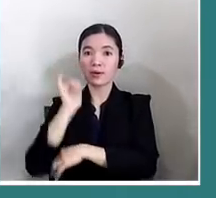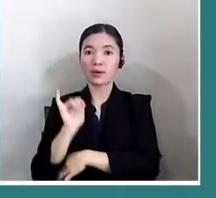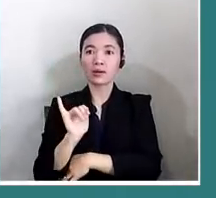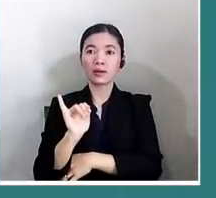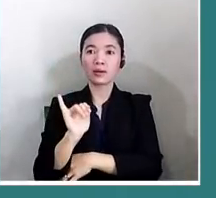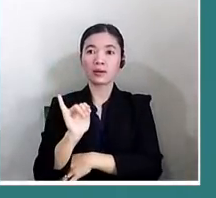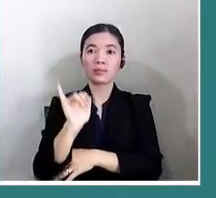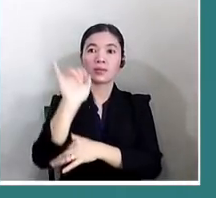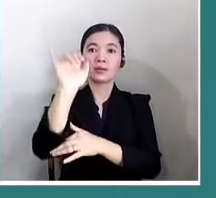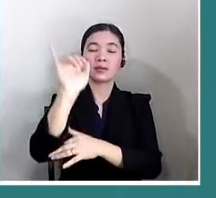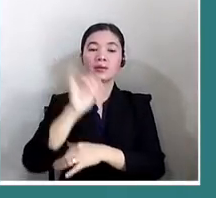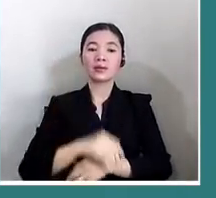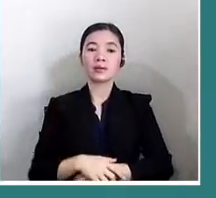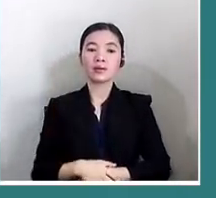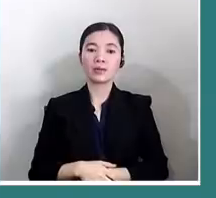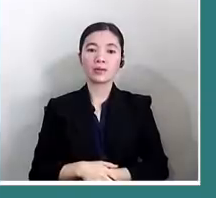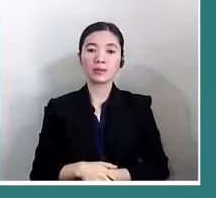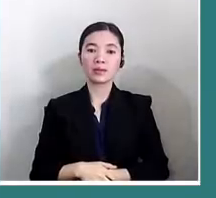forever.